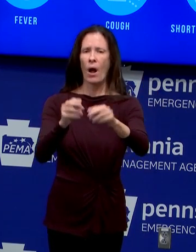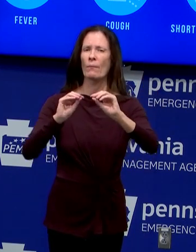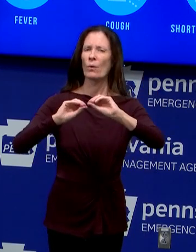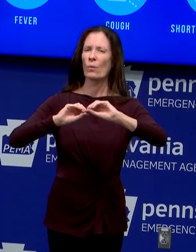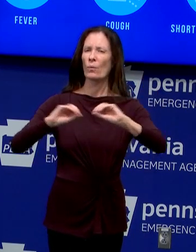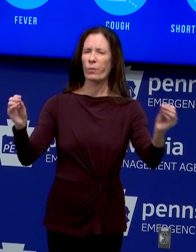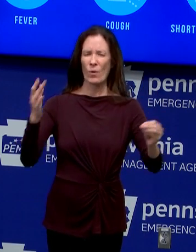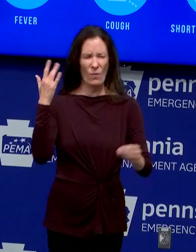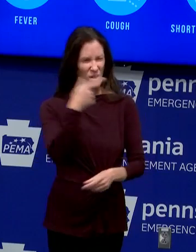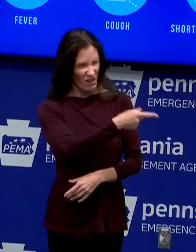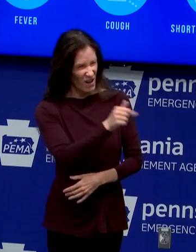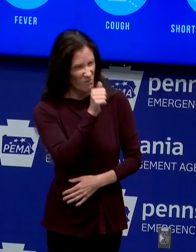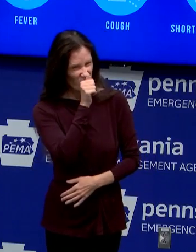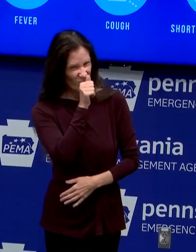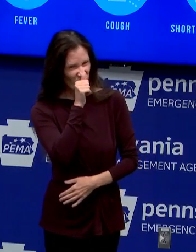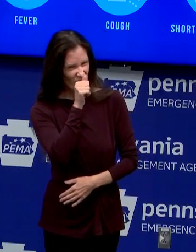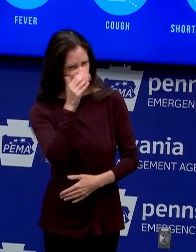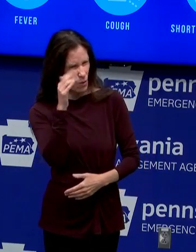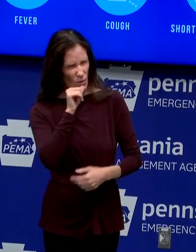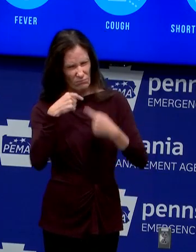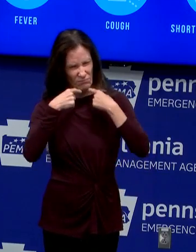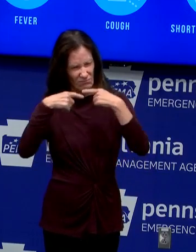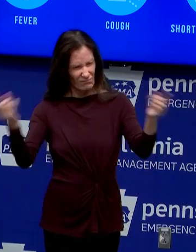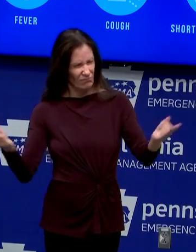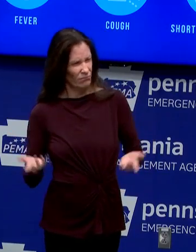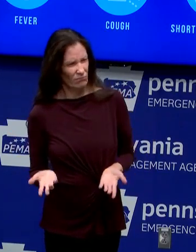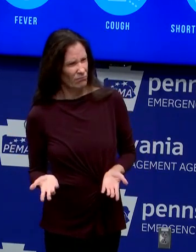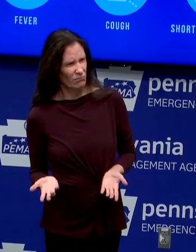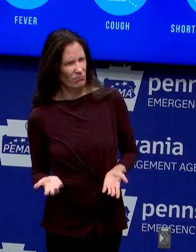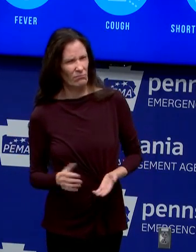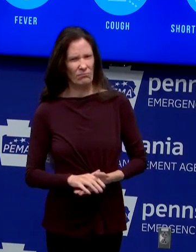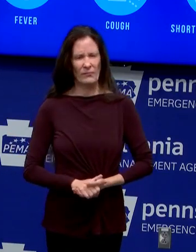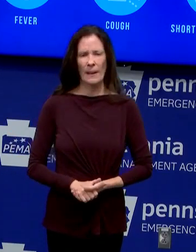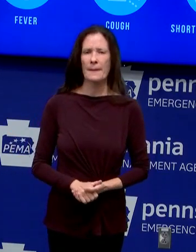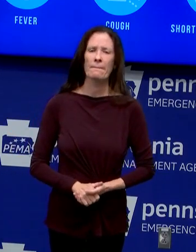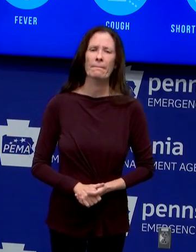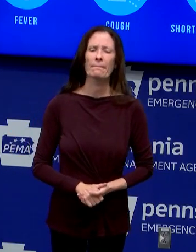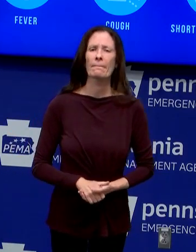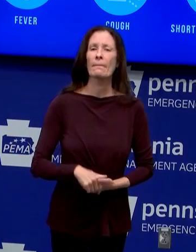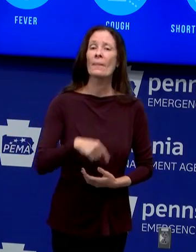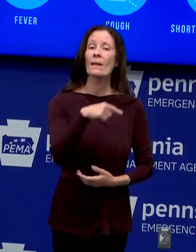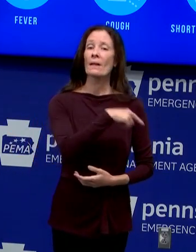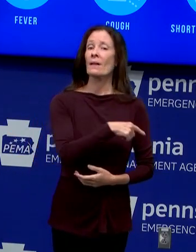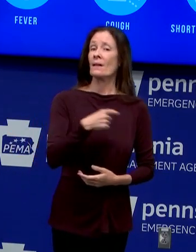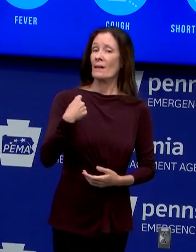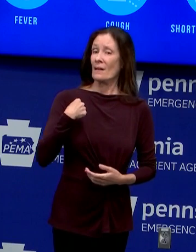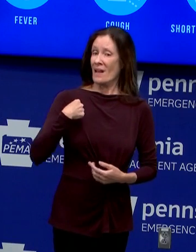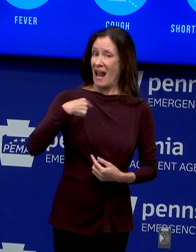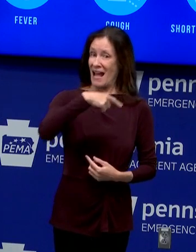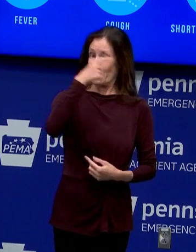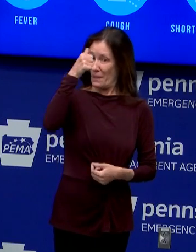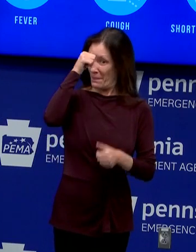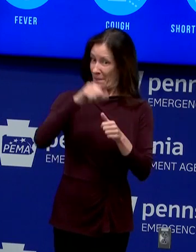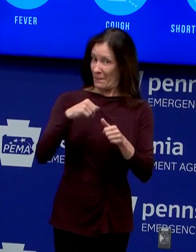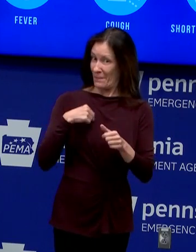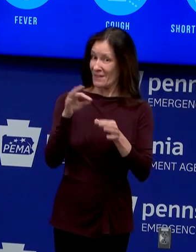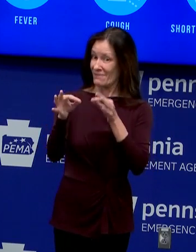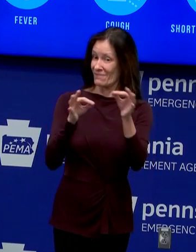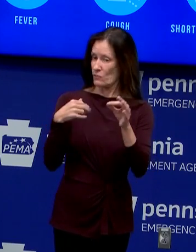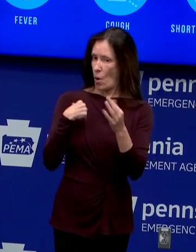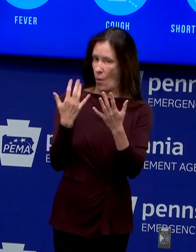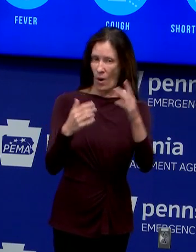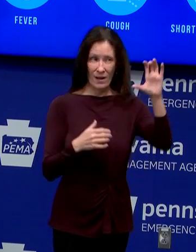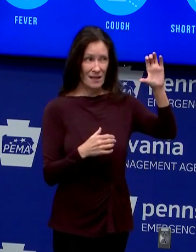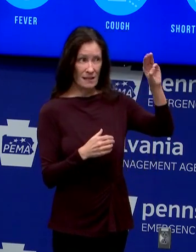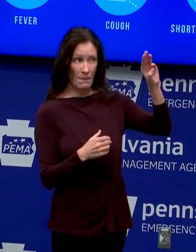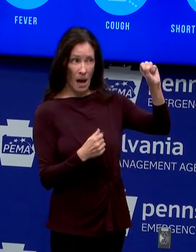data to the public? As I said last week, we were awaiting the CMS guidance about the data to be released. We have been working on that